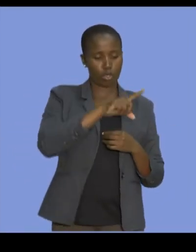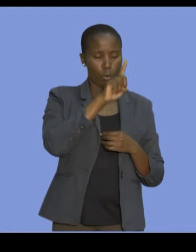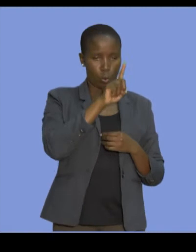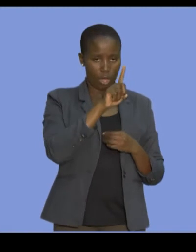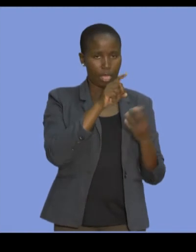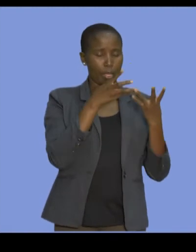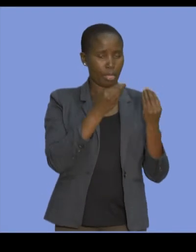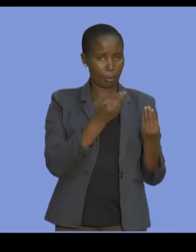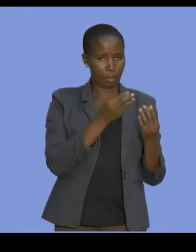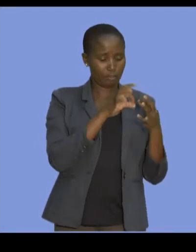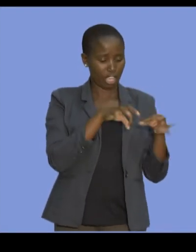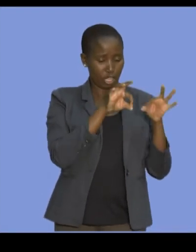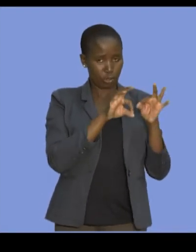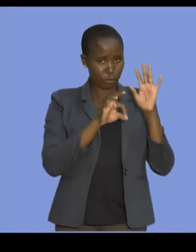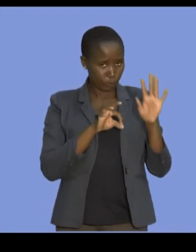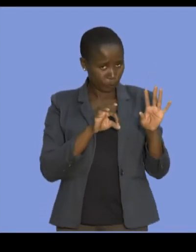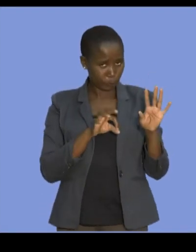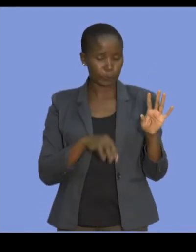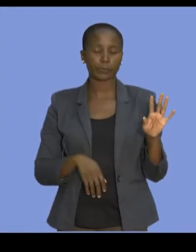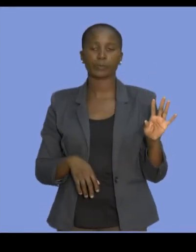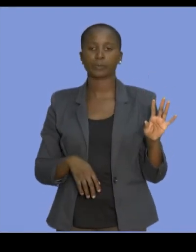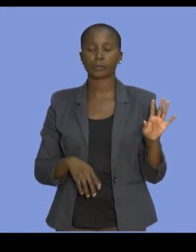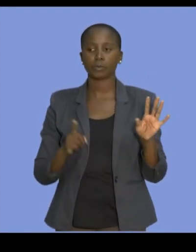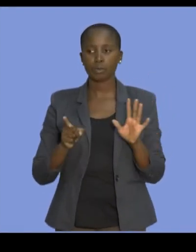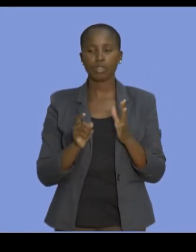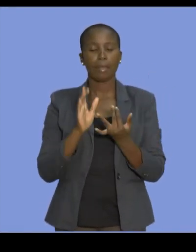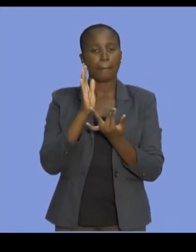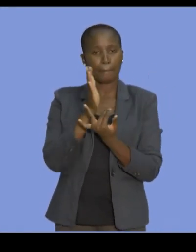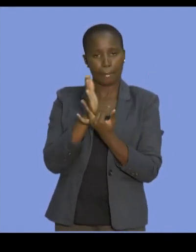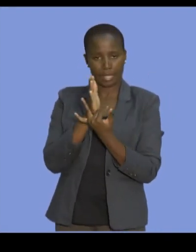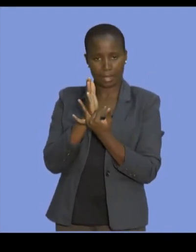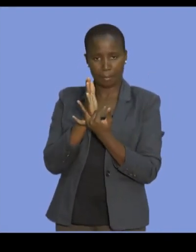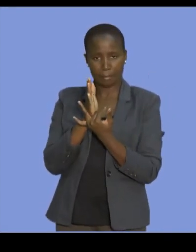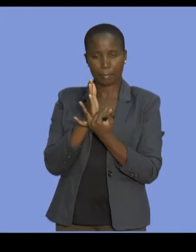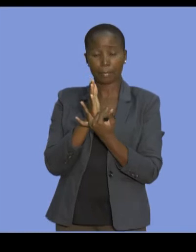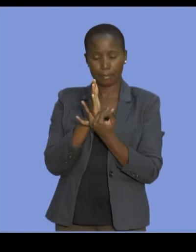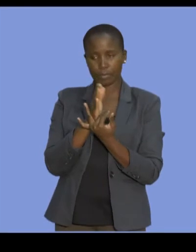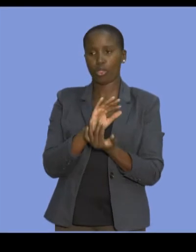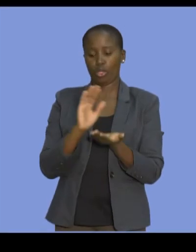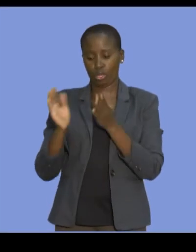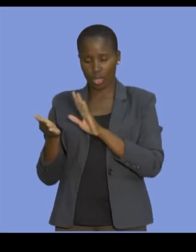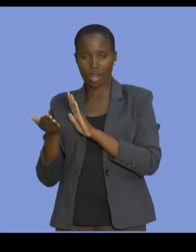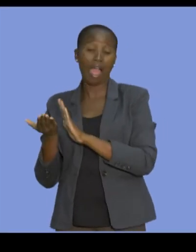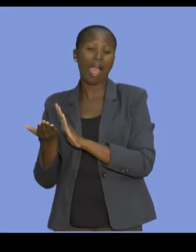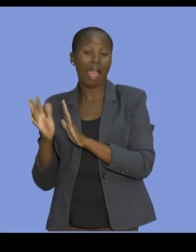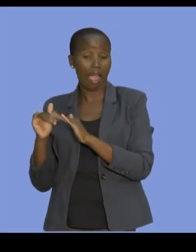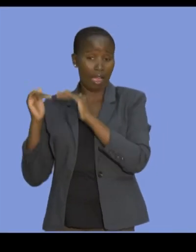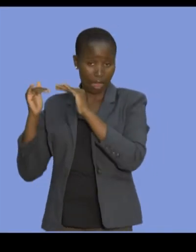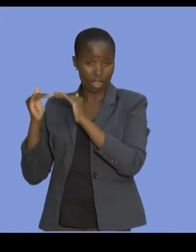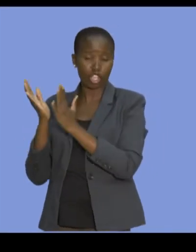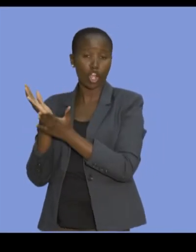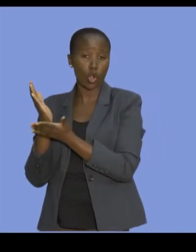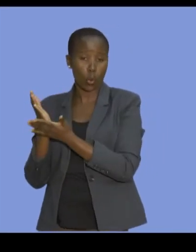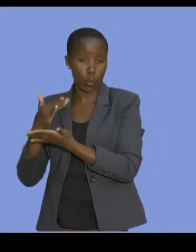value, the median, the middle one, the upper quartile, and